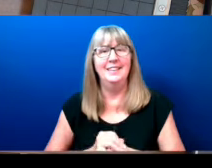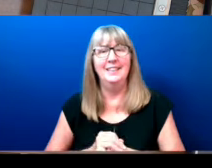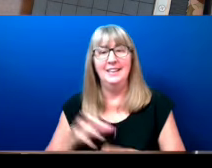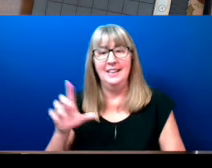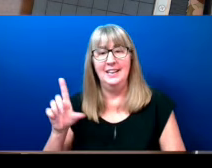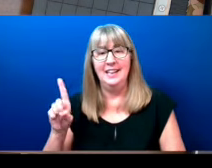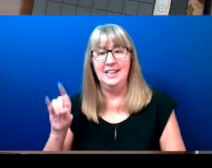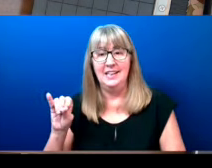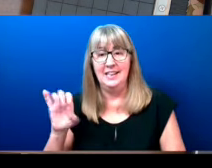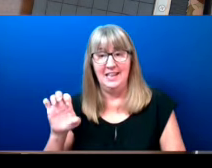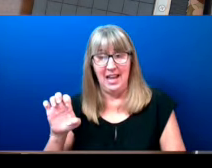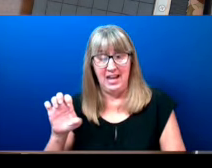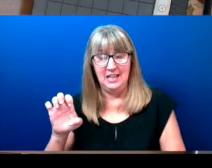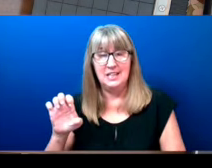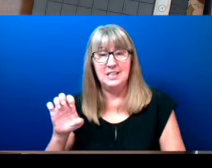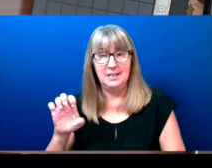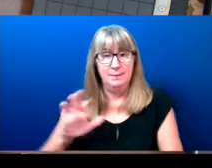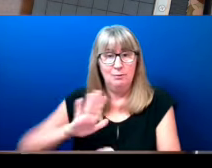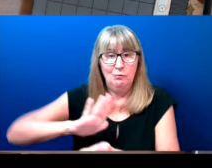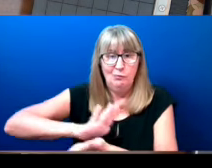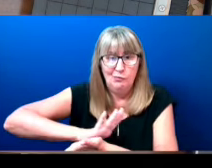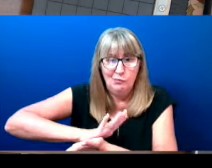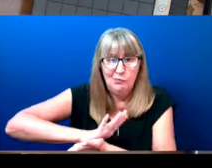these dies,